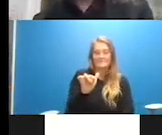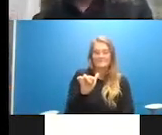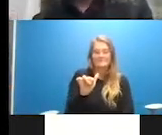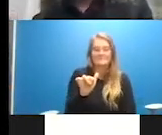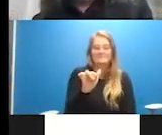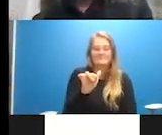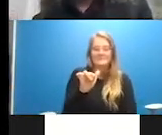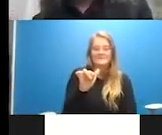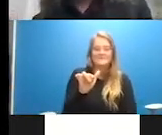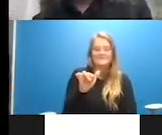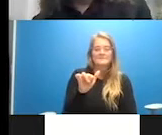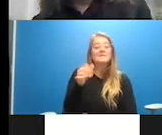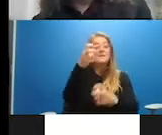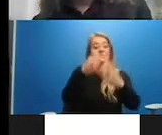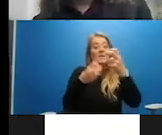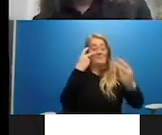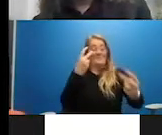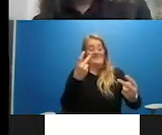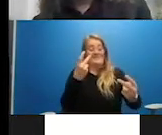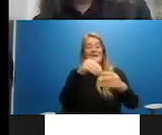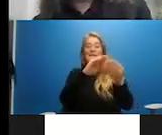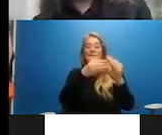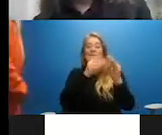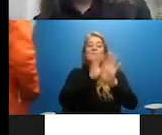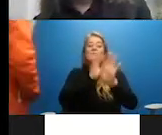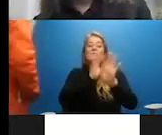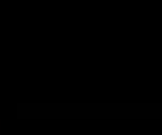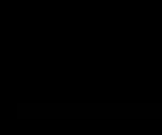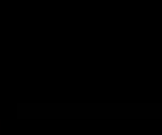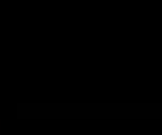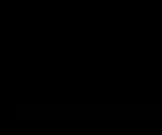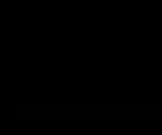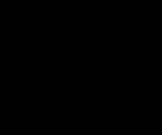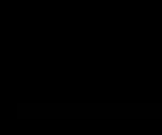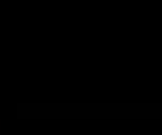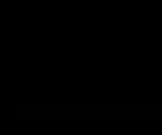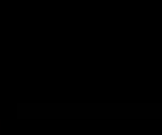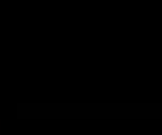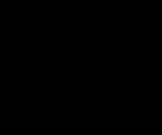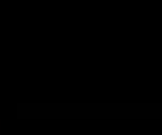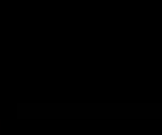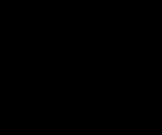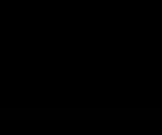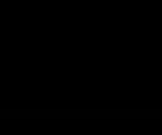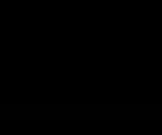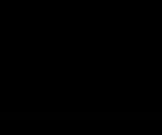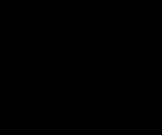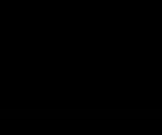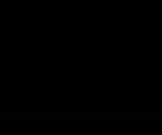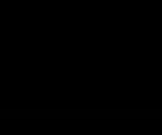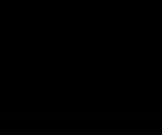that the problems we see in community must be understood as an expression of colonial violation, rather than strictly